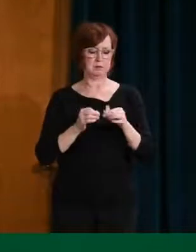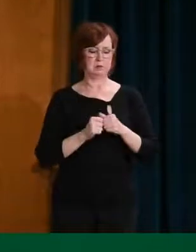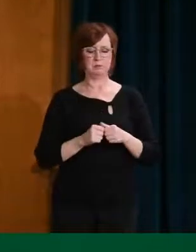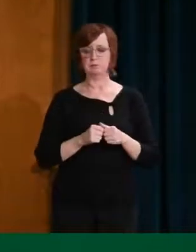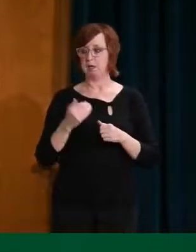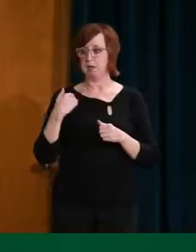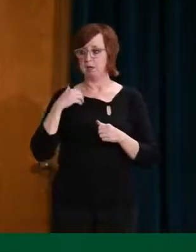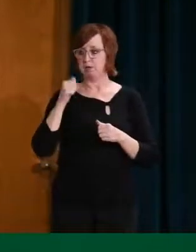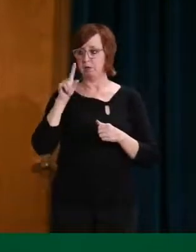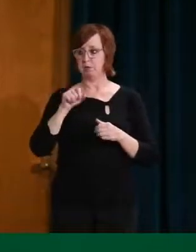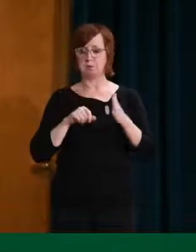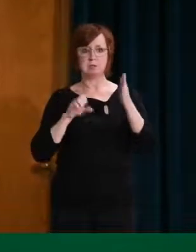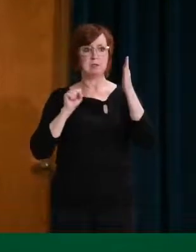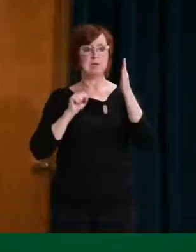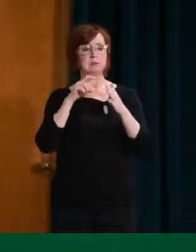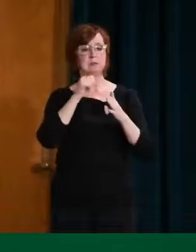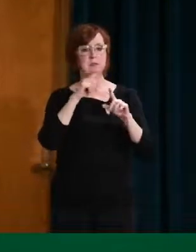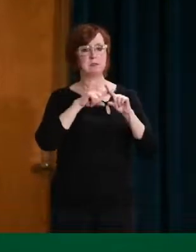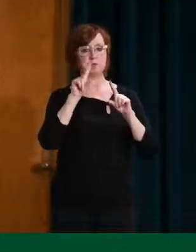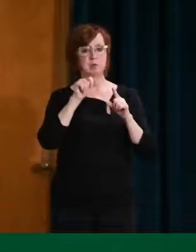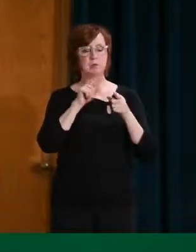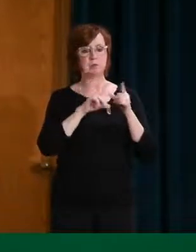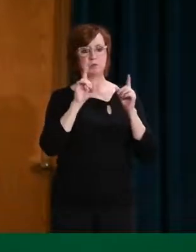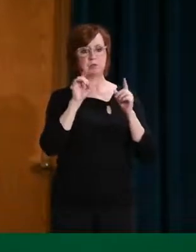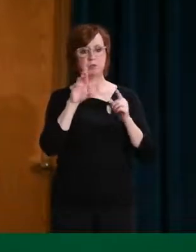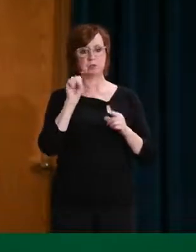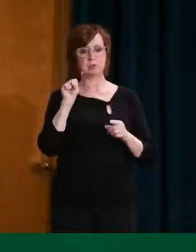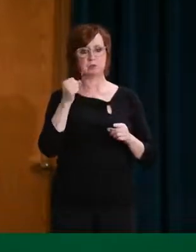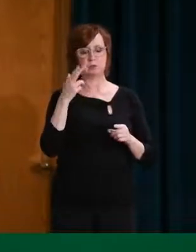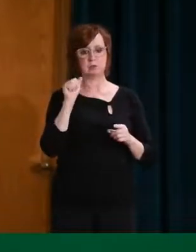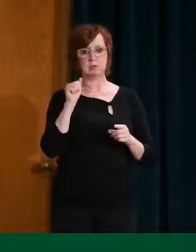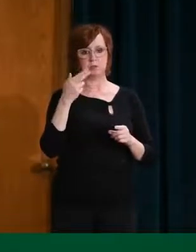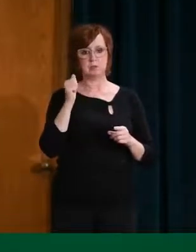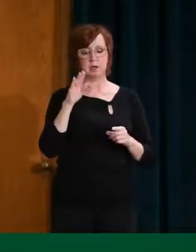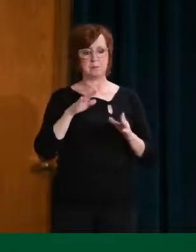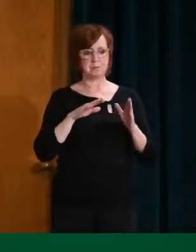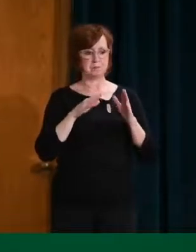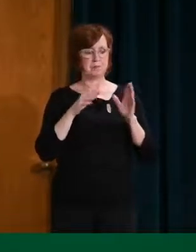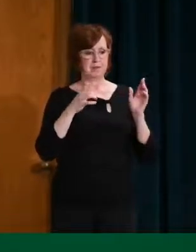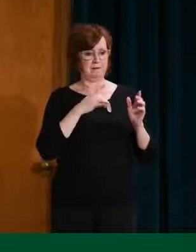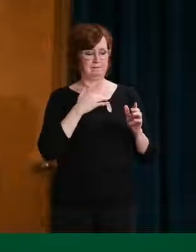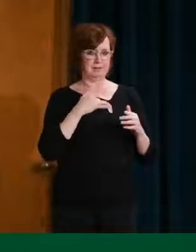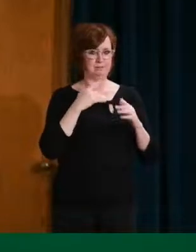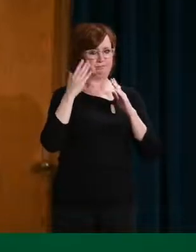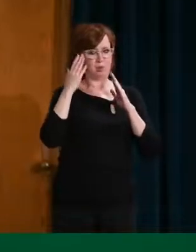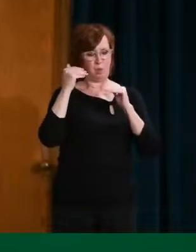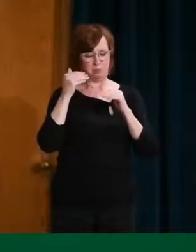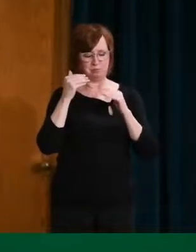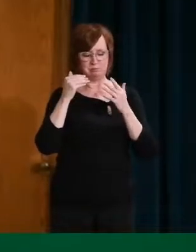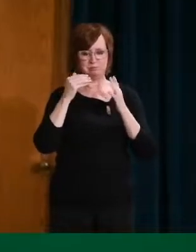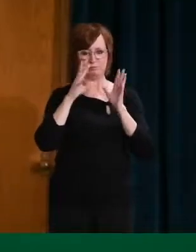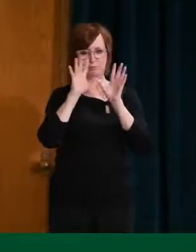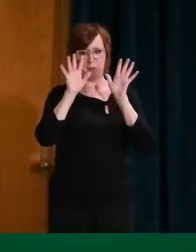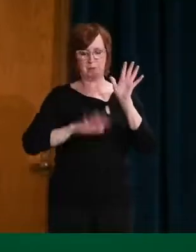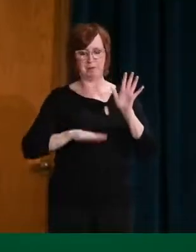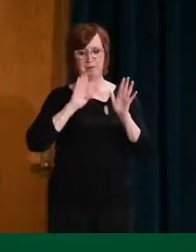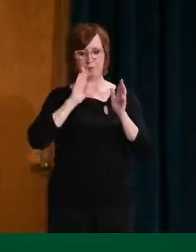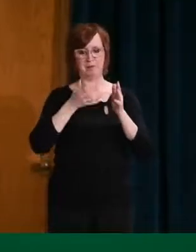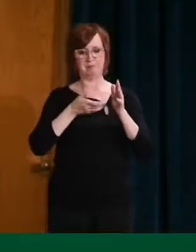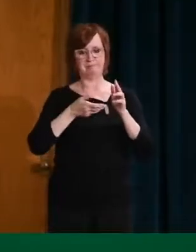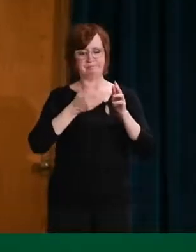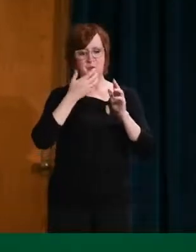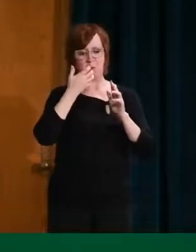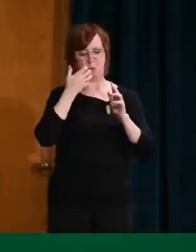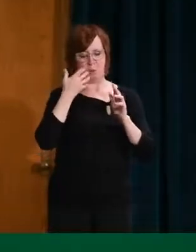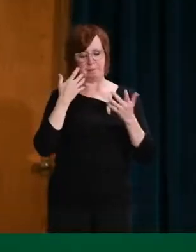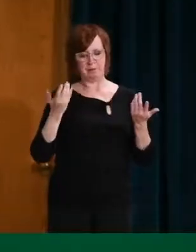different question. This one's for Dr. Shahab. It's, hopefully going to start getting warmer in Saskatchewan soon, and many people from all over the